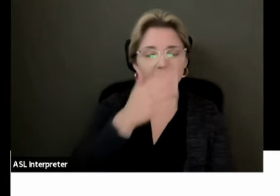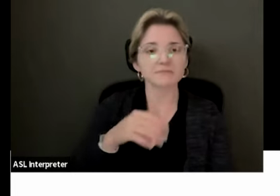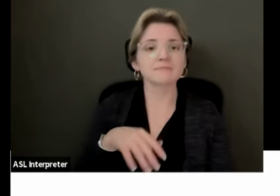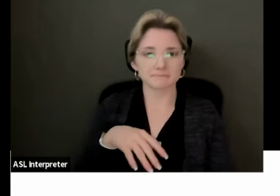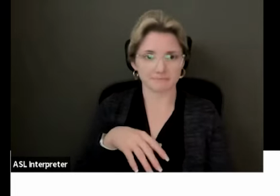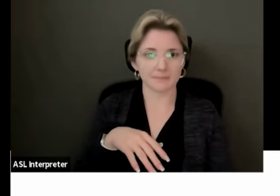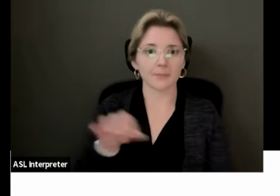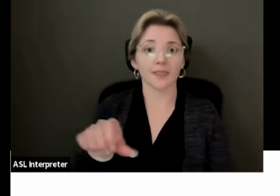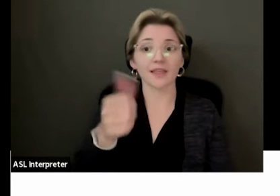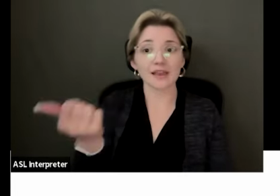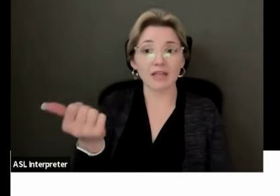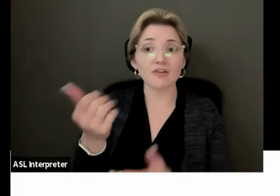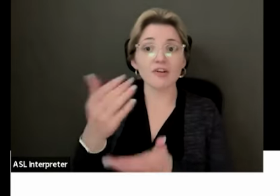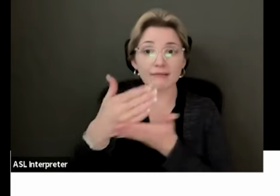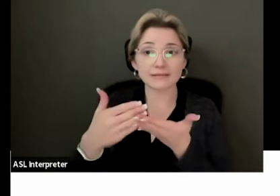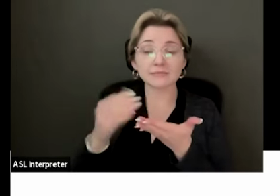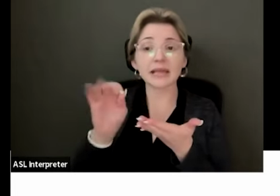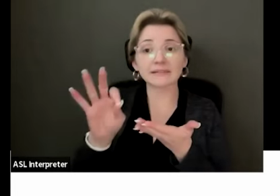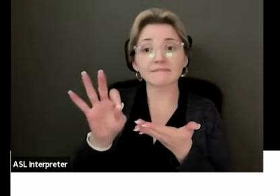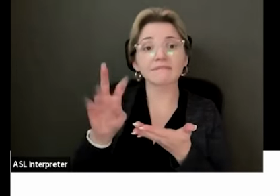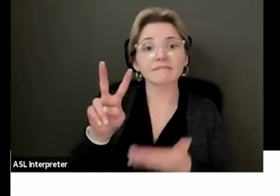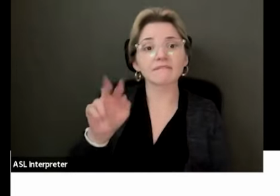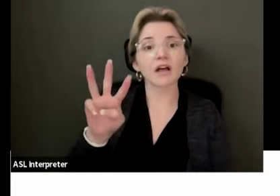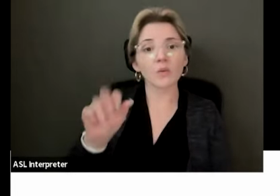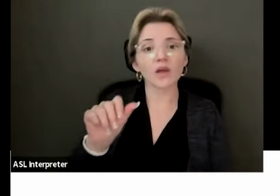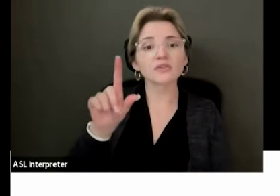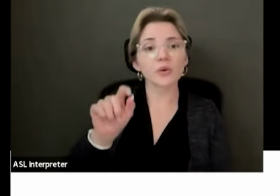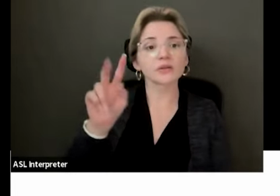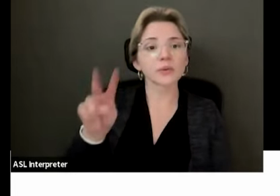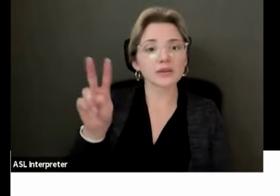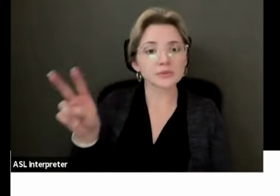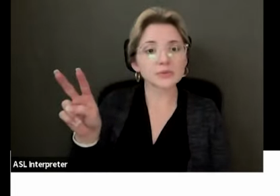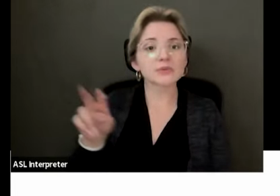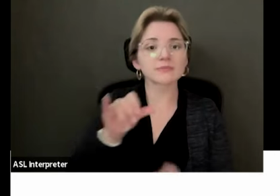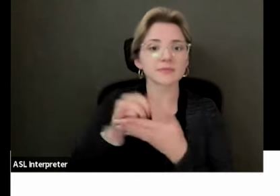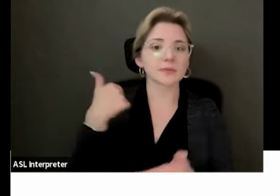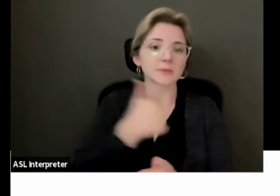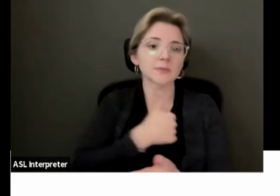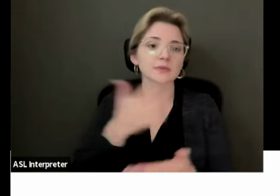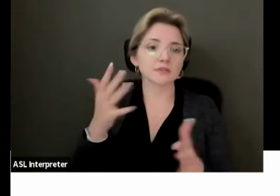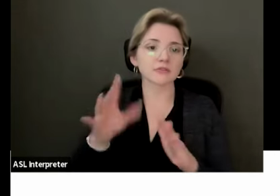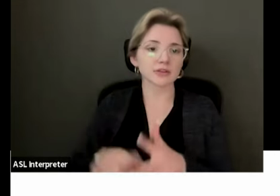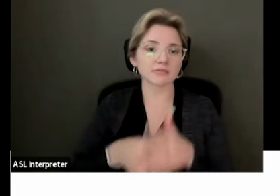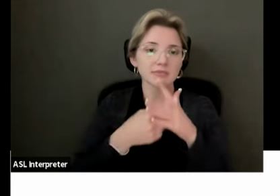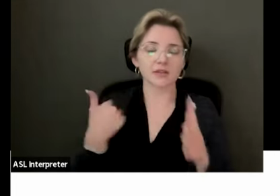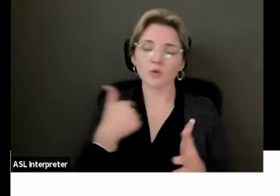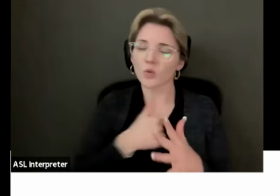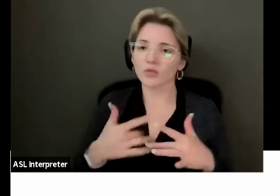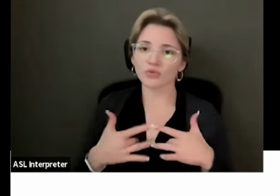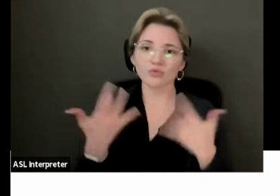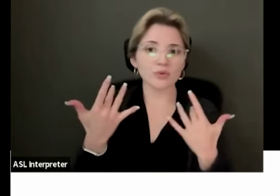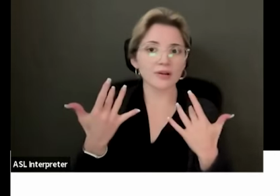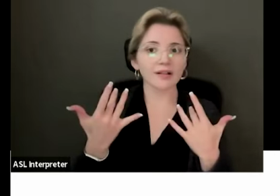Another aspect of the VAWA 2022 that we are implementing, but we are very excited about, is